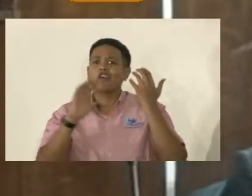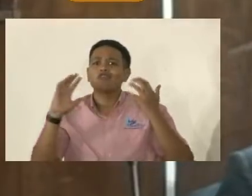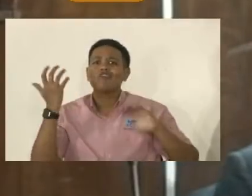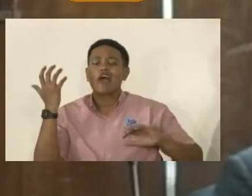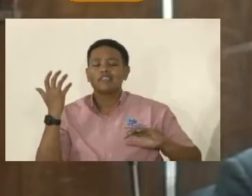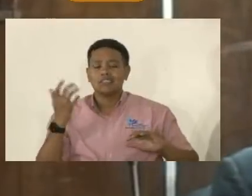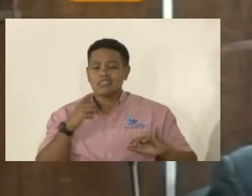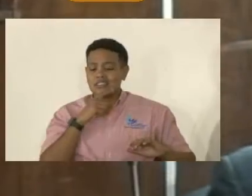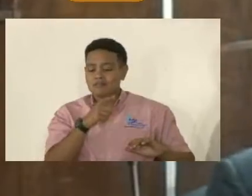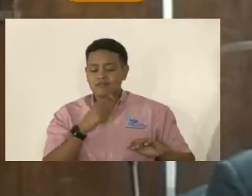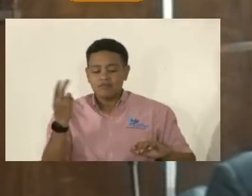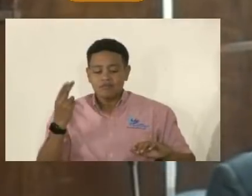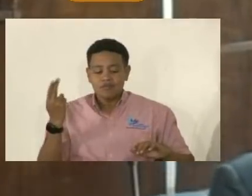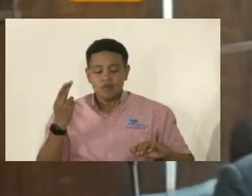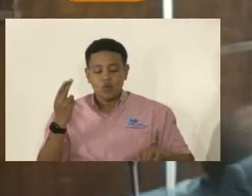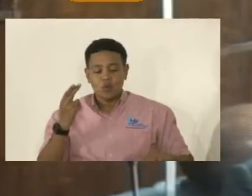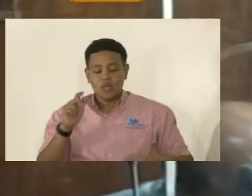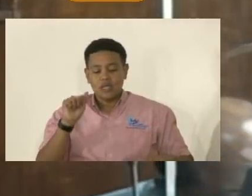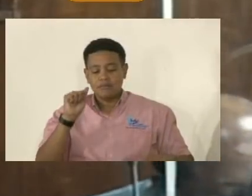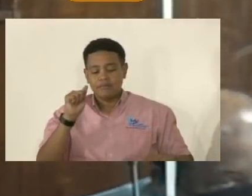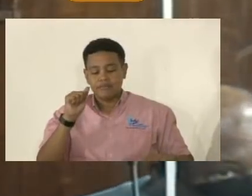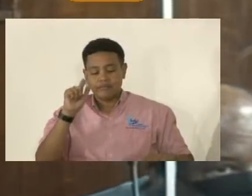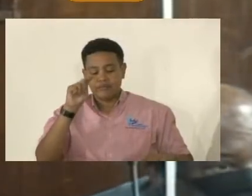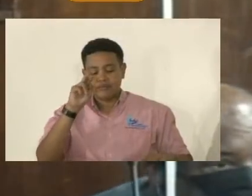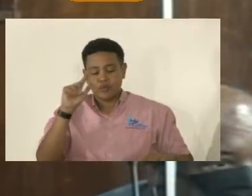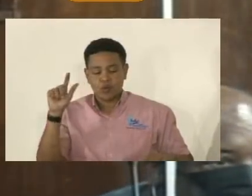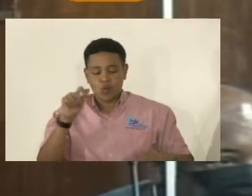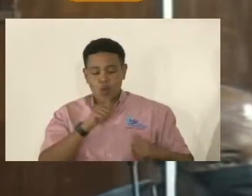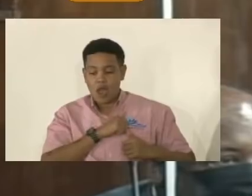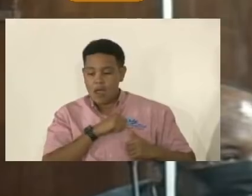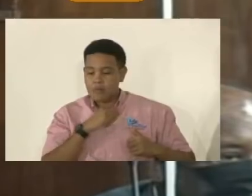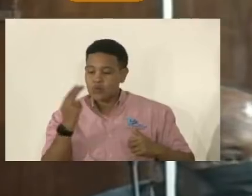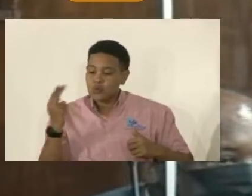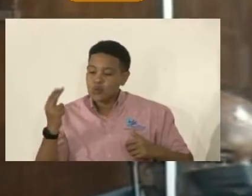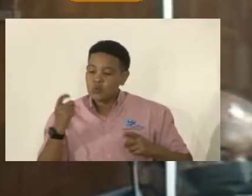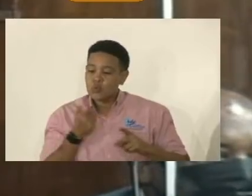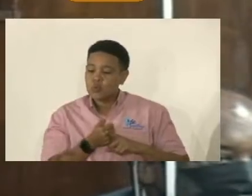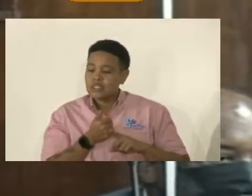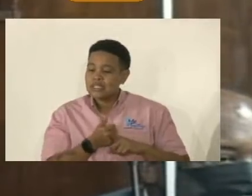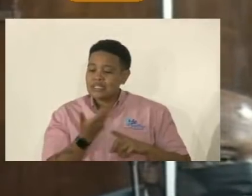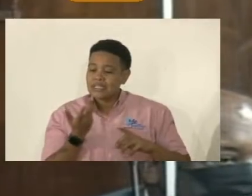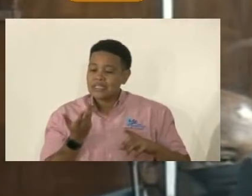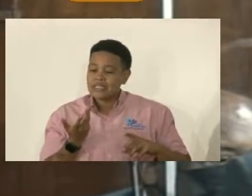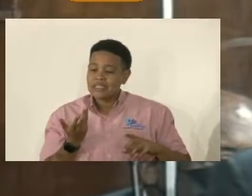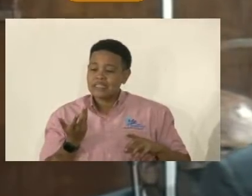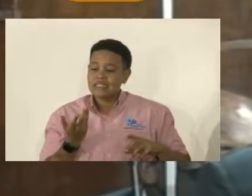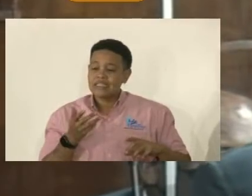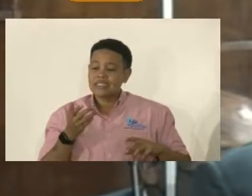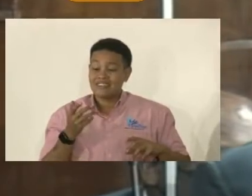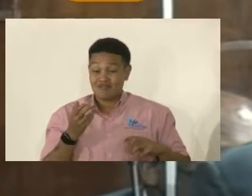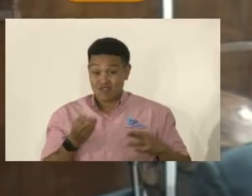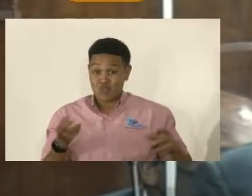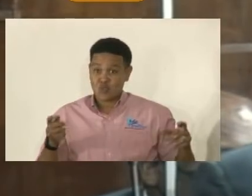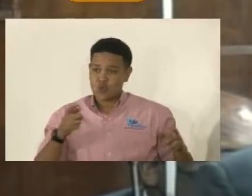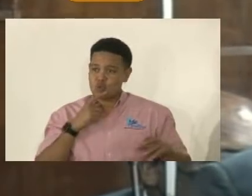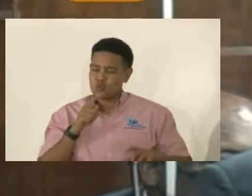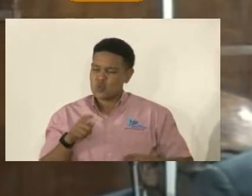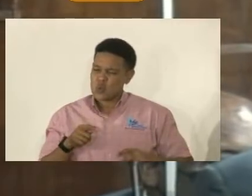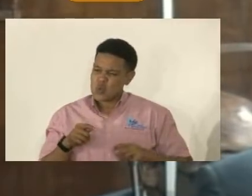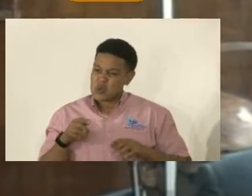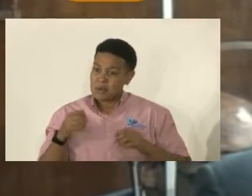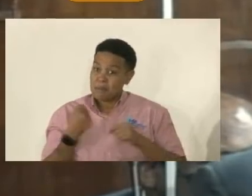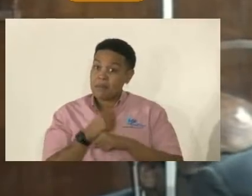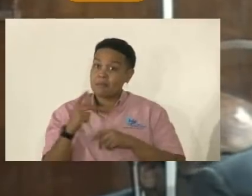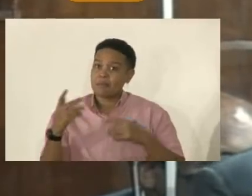They've employed a troll army, using state resources to intimidate opposing voices. They have allocated billions